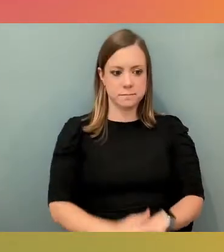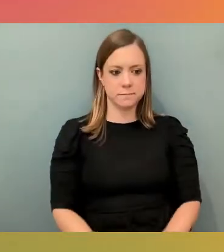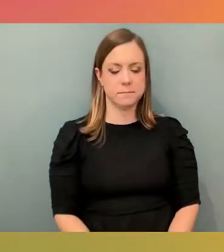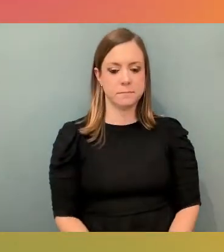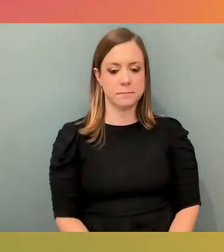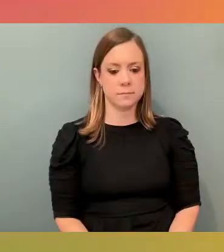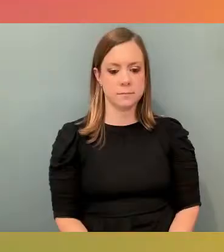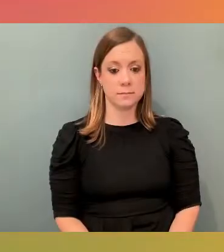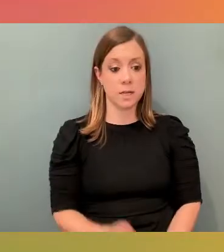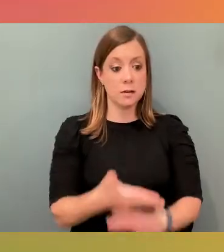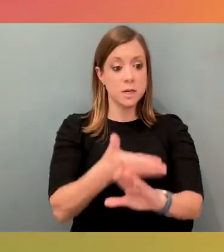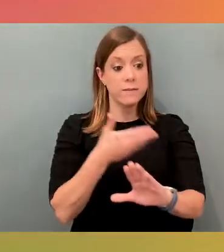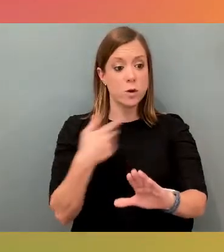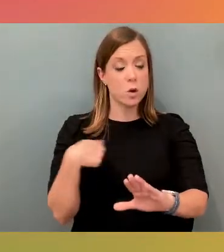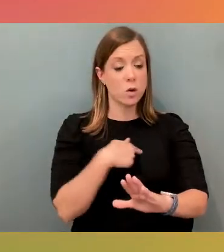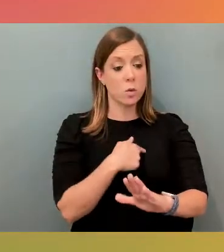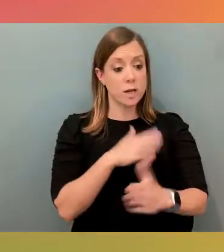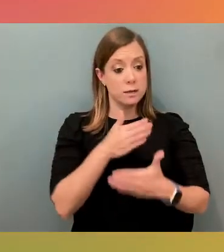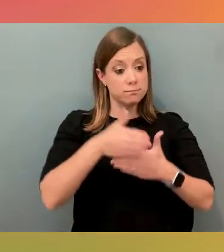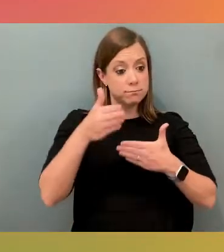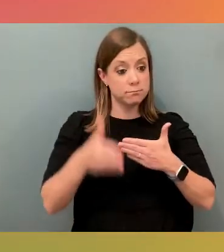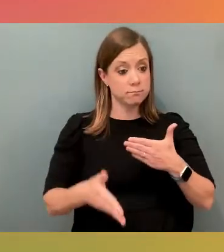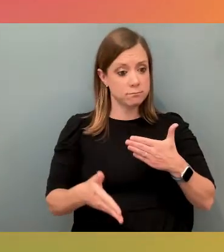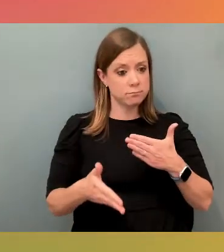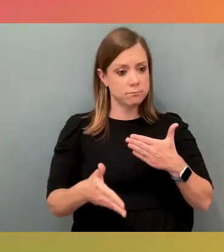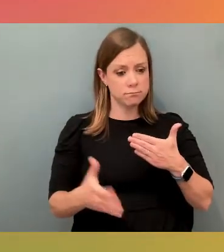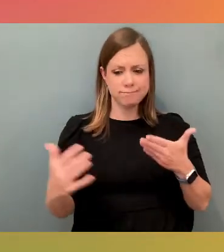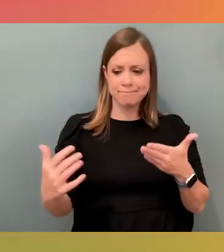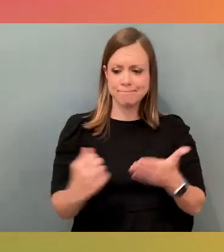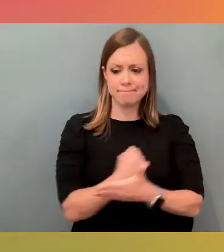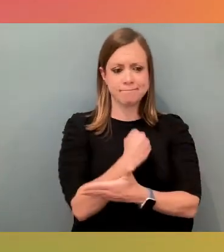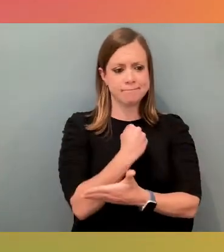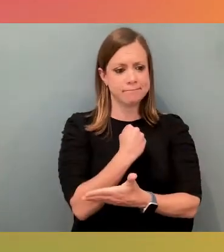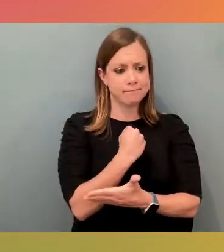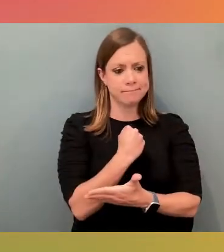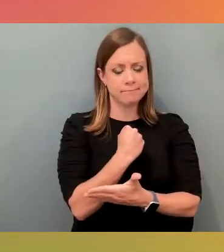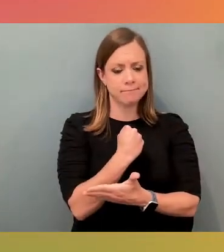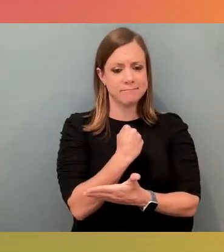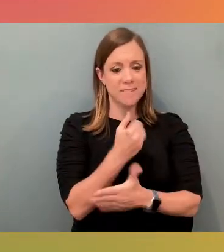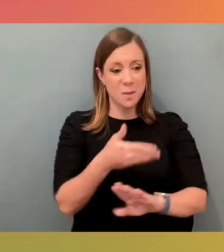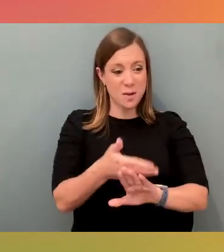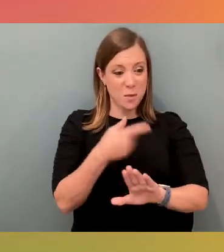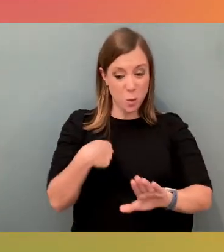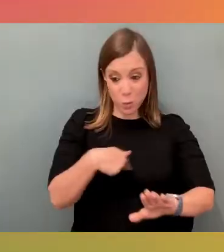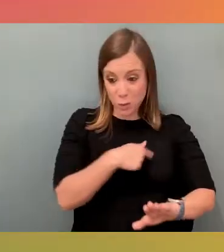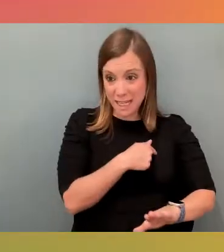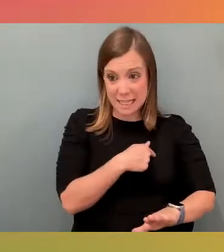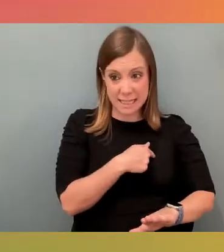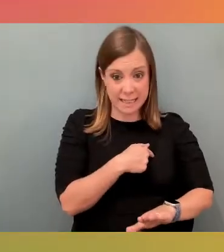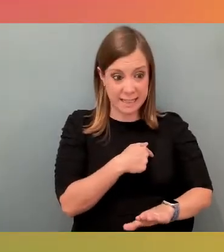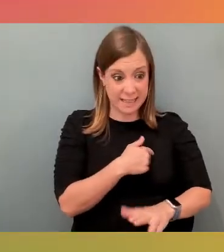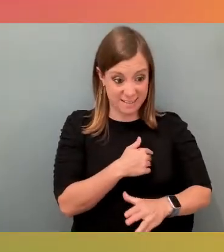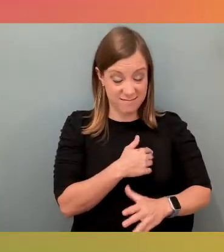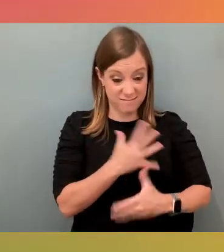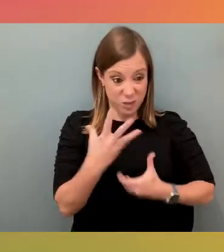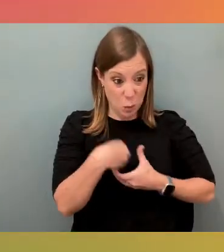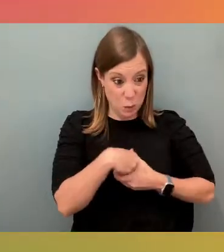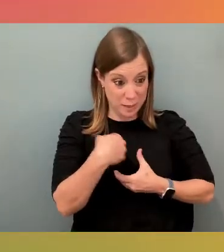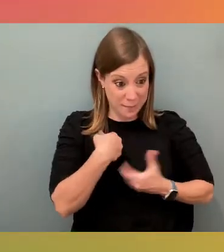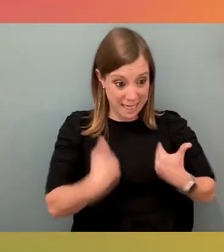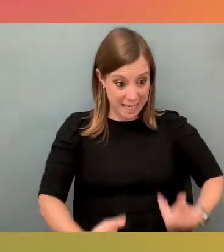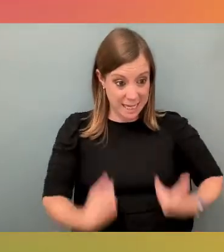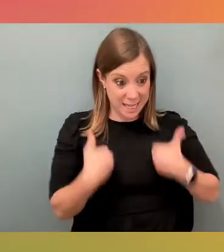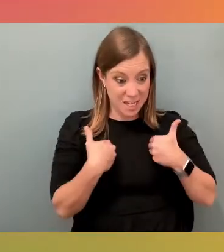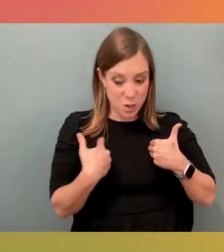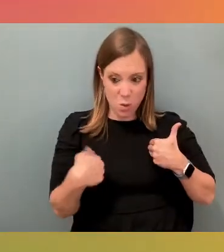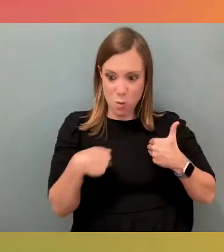Before we end our practice today, I wanted to take this opportunity before all of us, myself included, before we jump back into